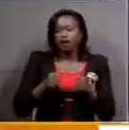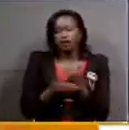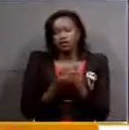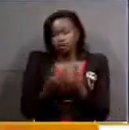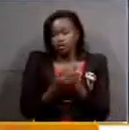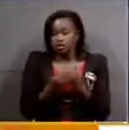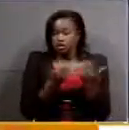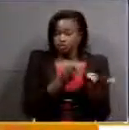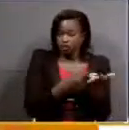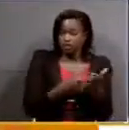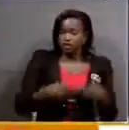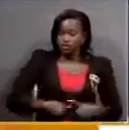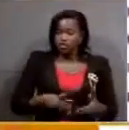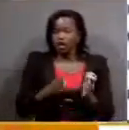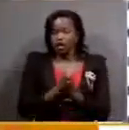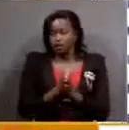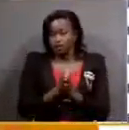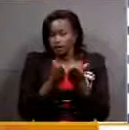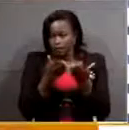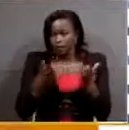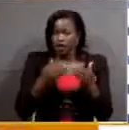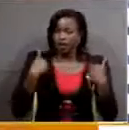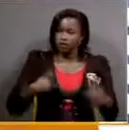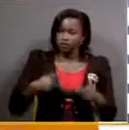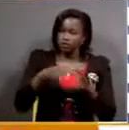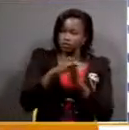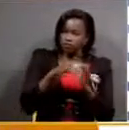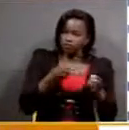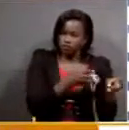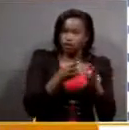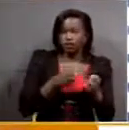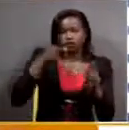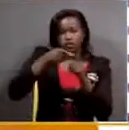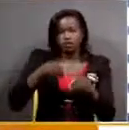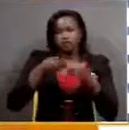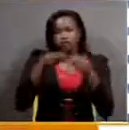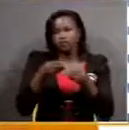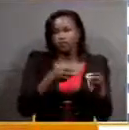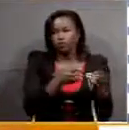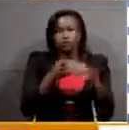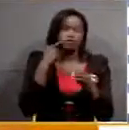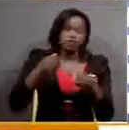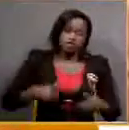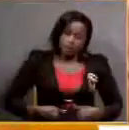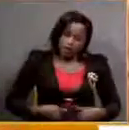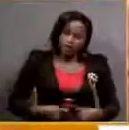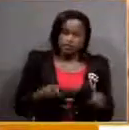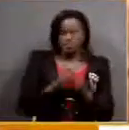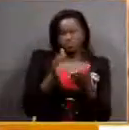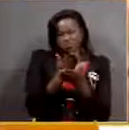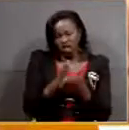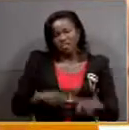Uganda Youth and Adolescents Health Forum, aims at providing a platform for young mothers and pregnant teenagers to share life